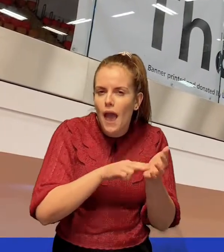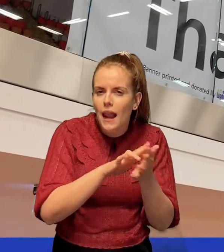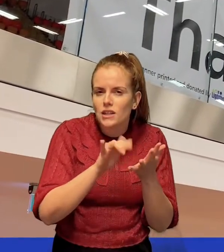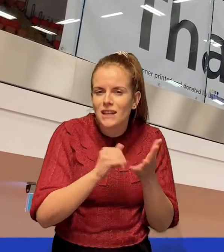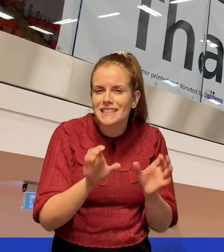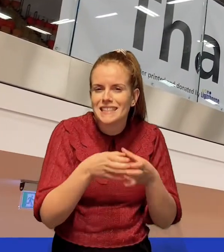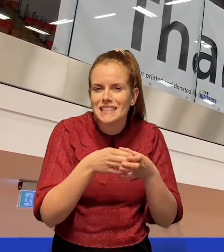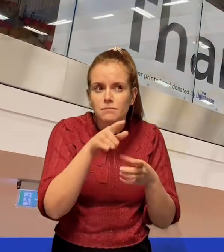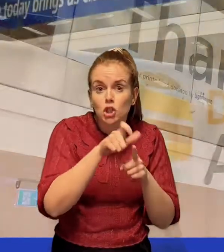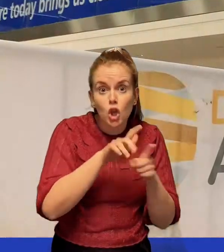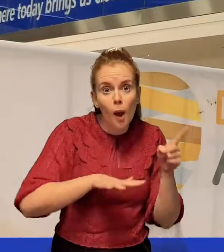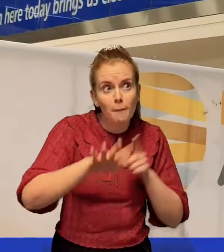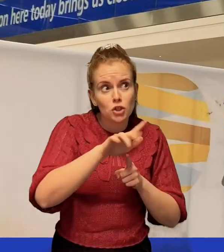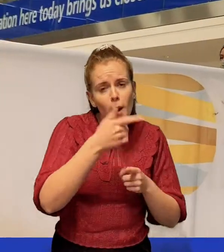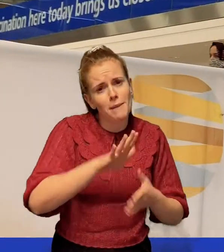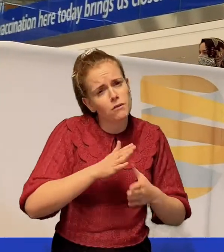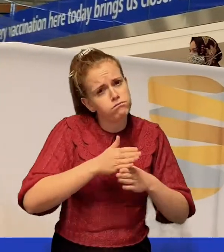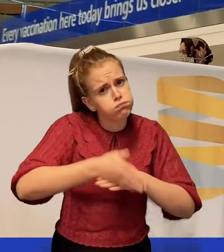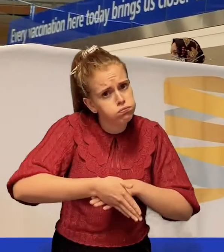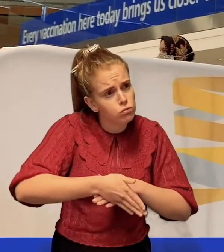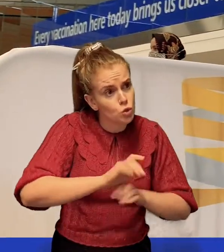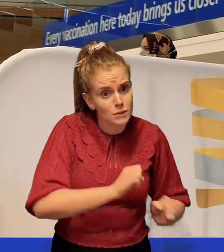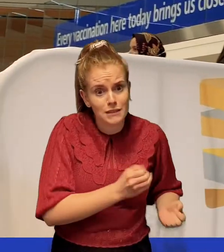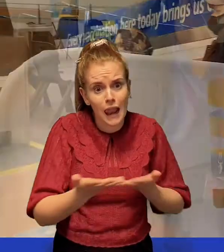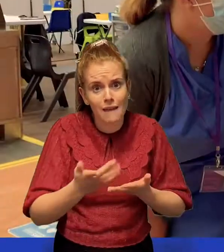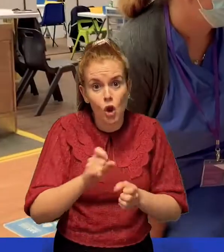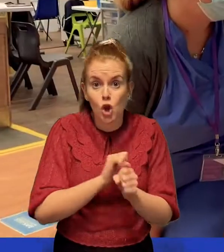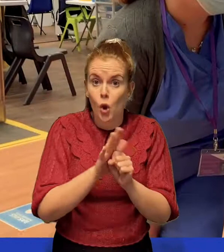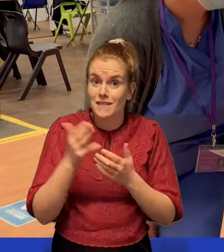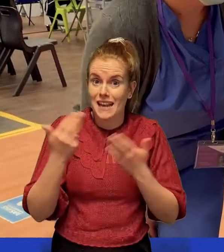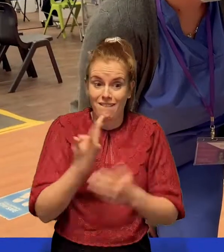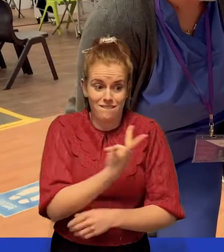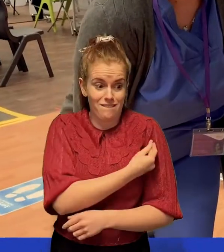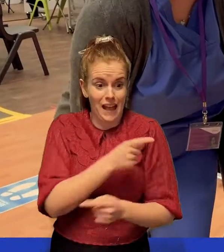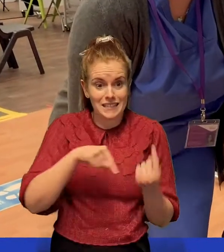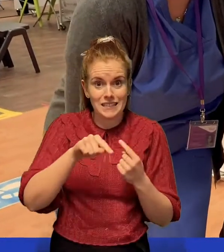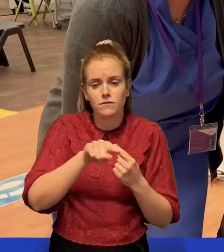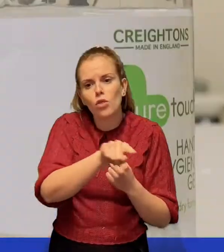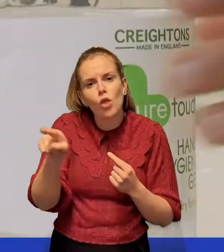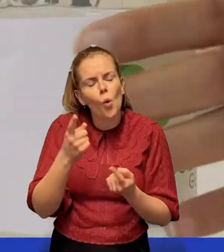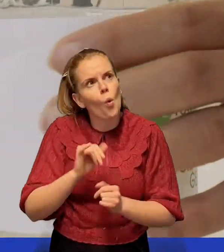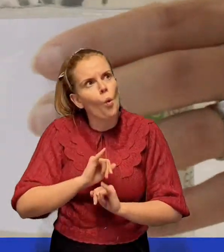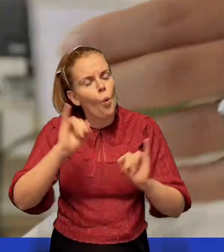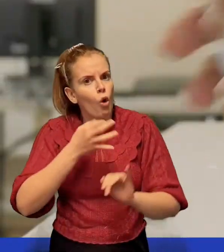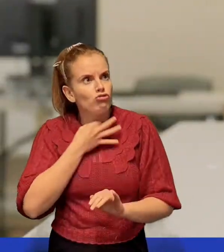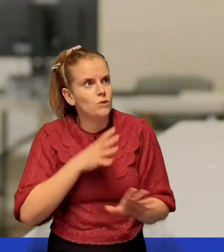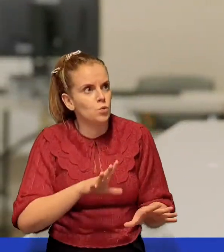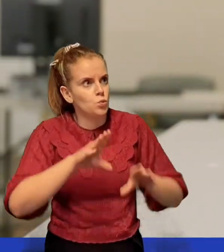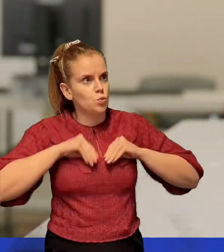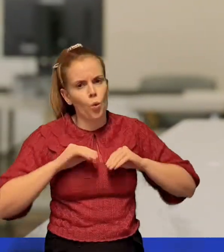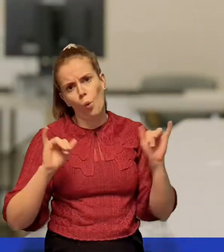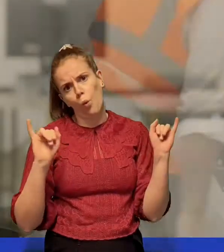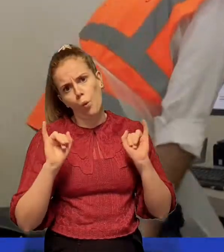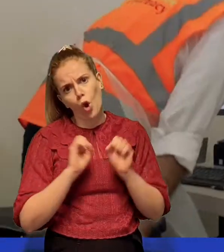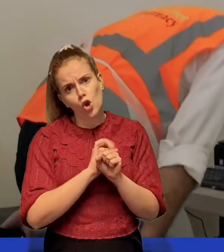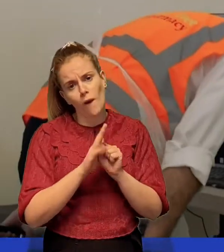Your local NHS team in Derbyshire has been working hard to deliver COVID-19 vaccine to patients who are most at risk of serious